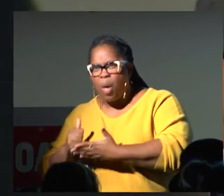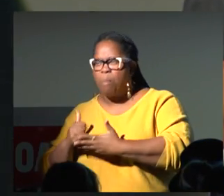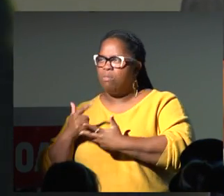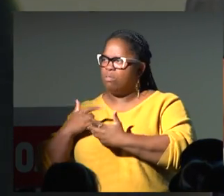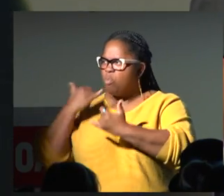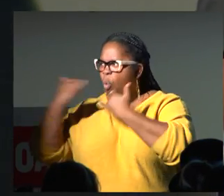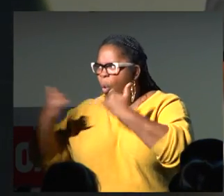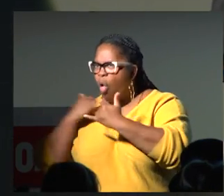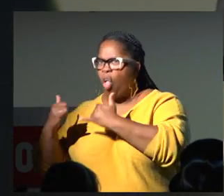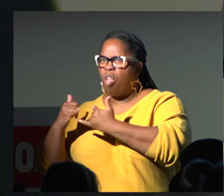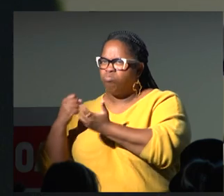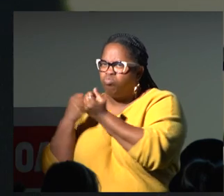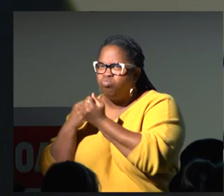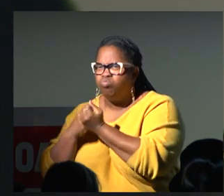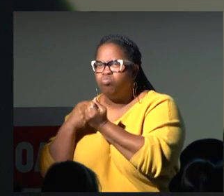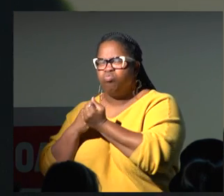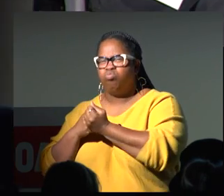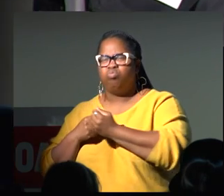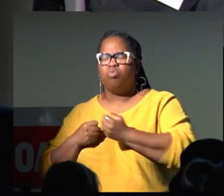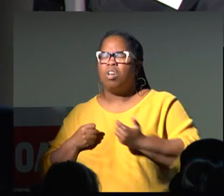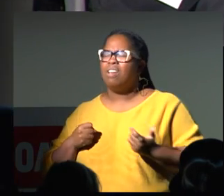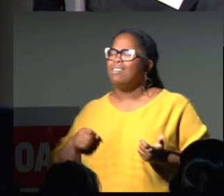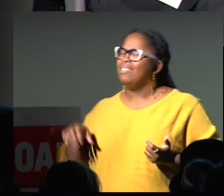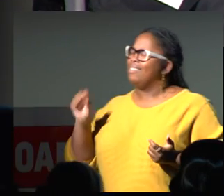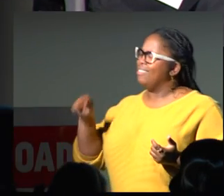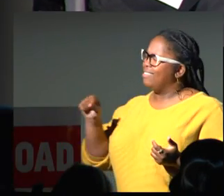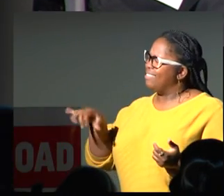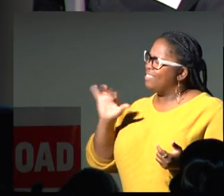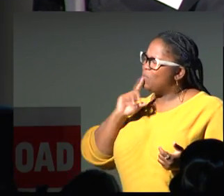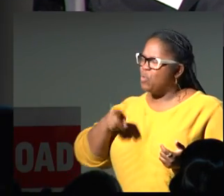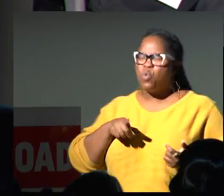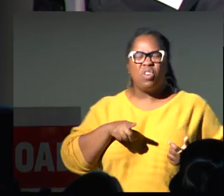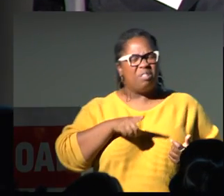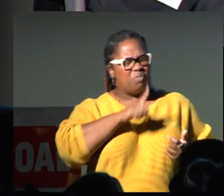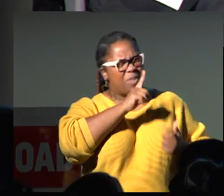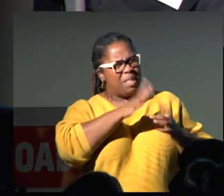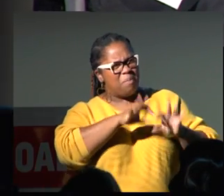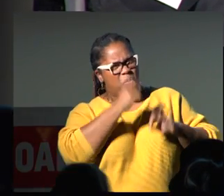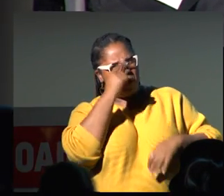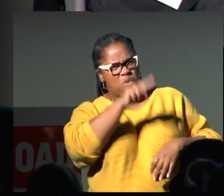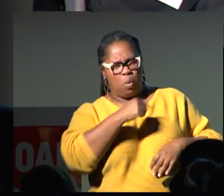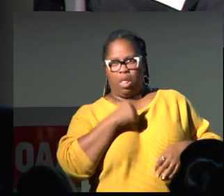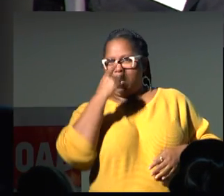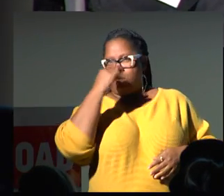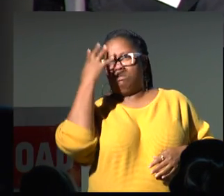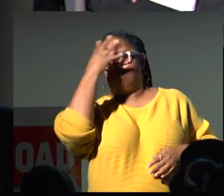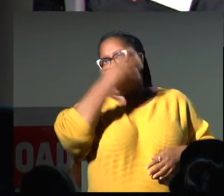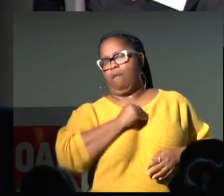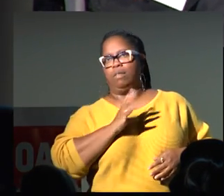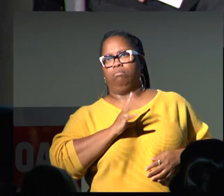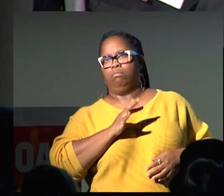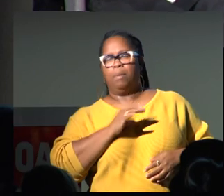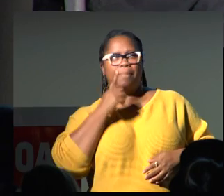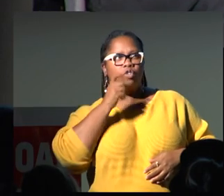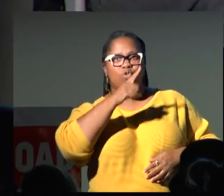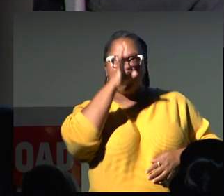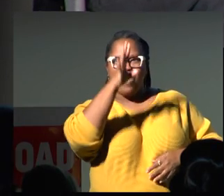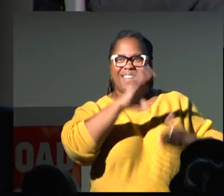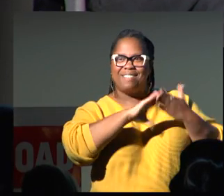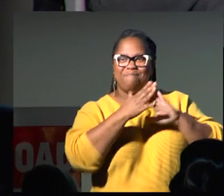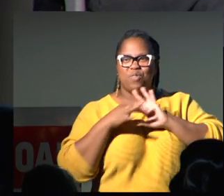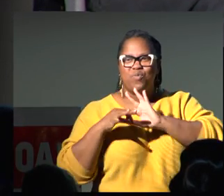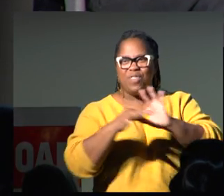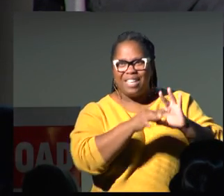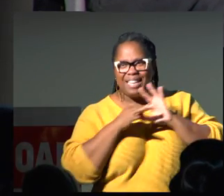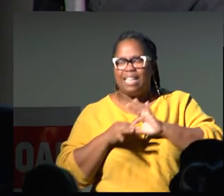her, and, you know, I want to know why that's so important to you, because I think it's really lovely, I think it's beautiful, because you're actually creating a community. Yeah.